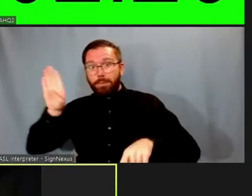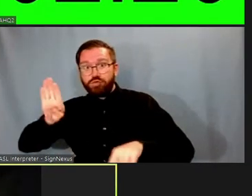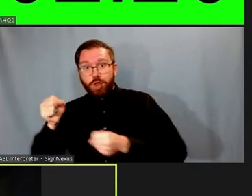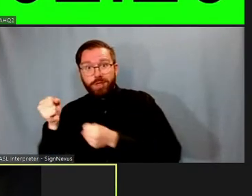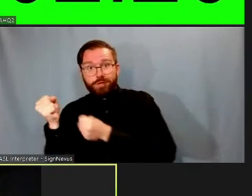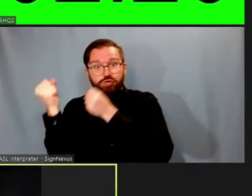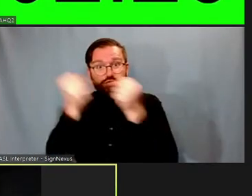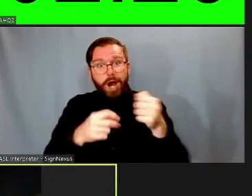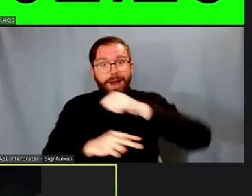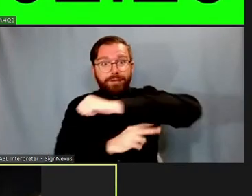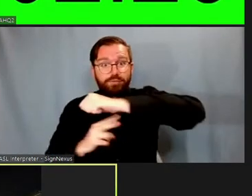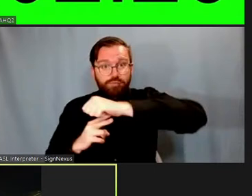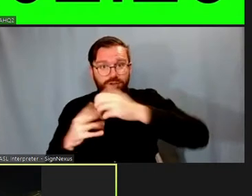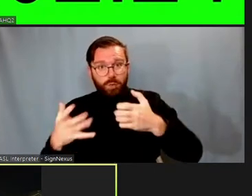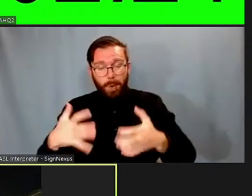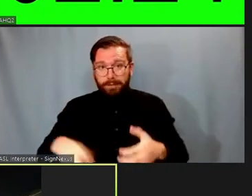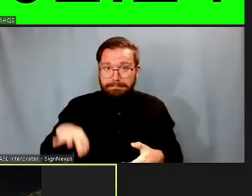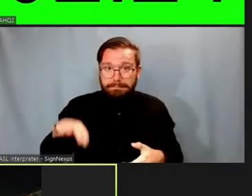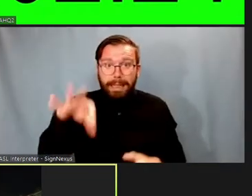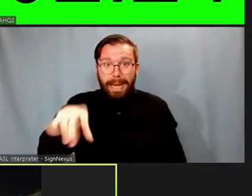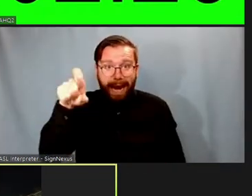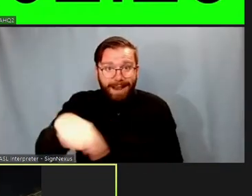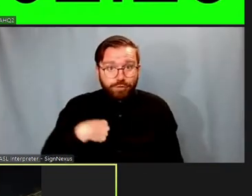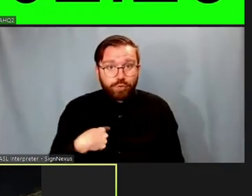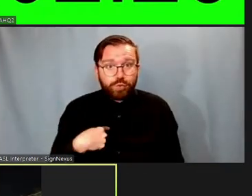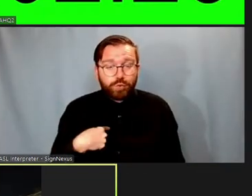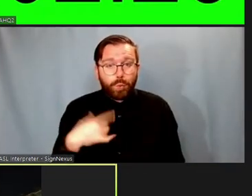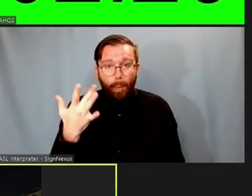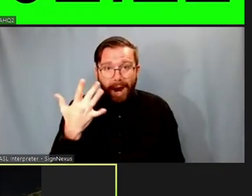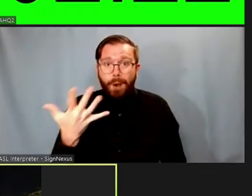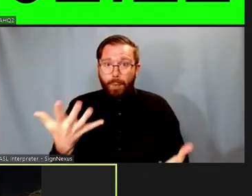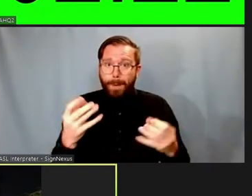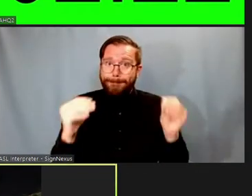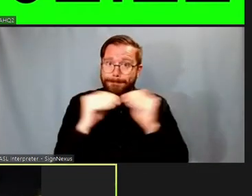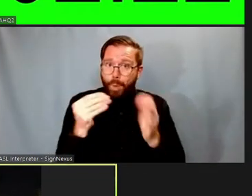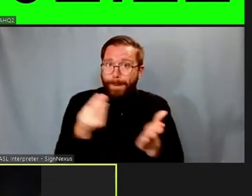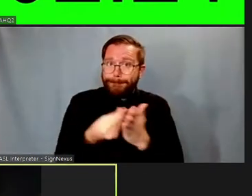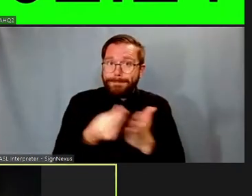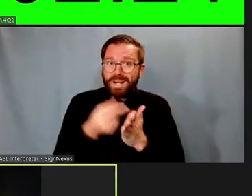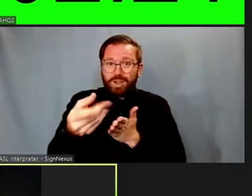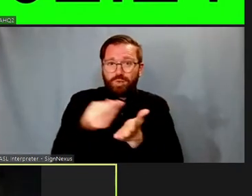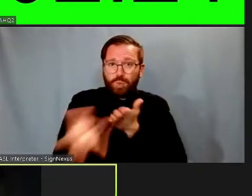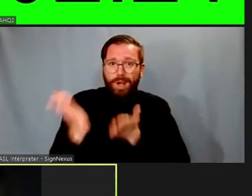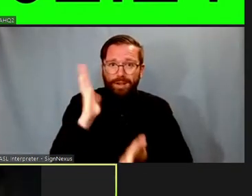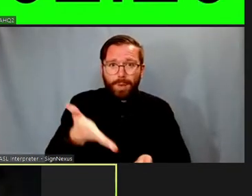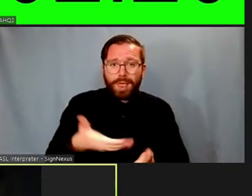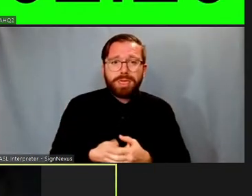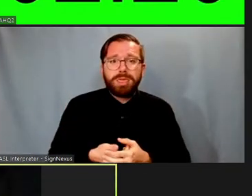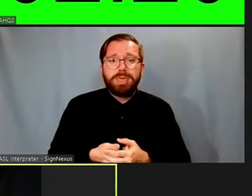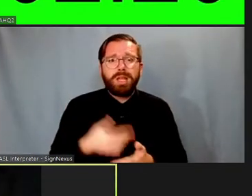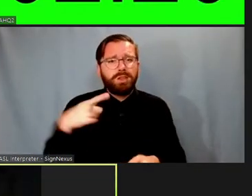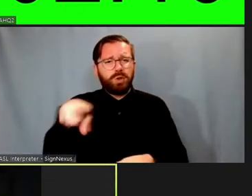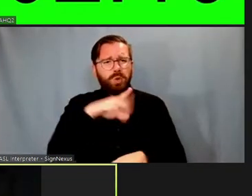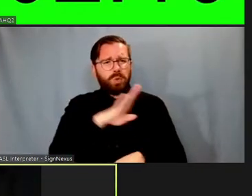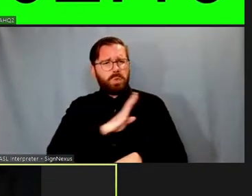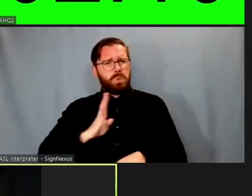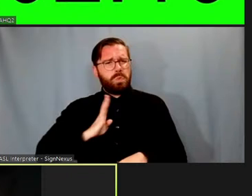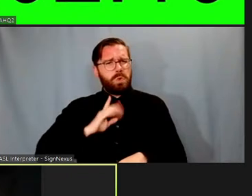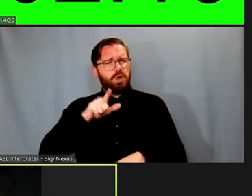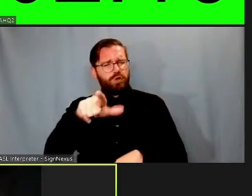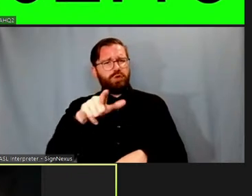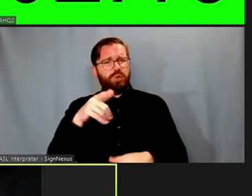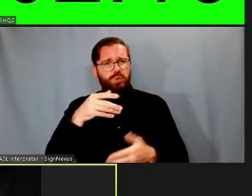because you people want to take more money to waste it none of you on the board are getting paid sixty thousand